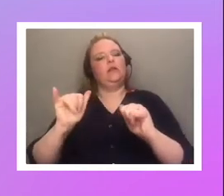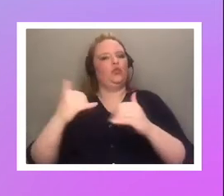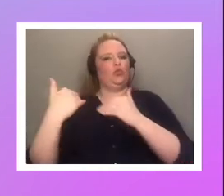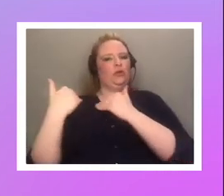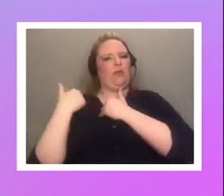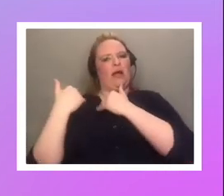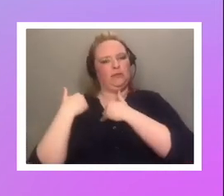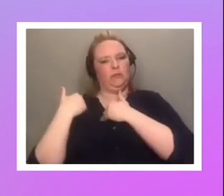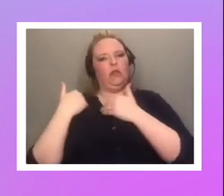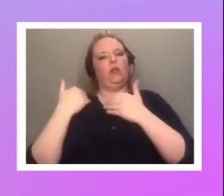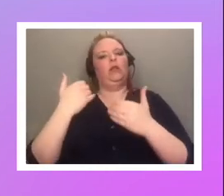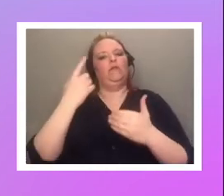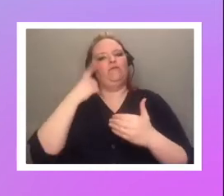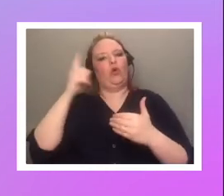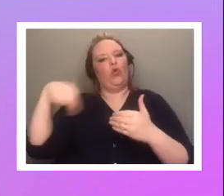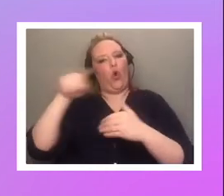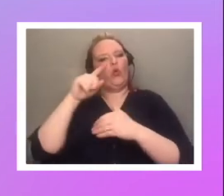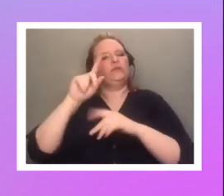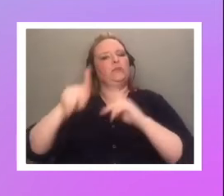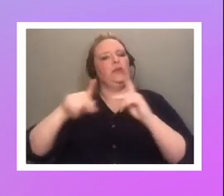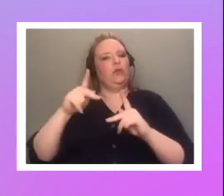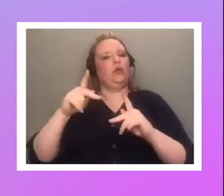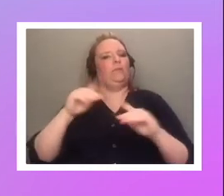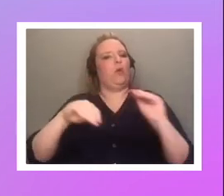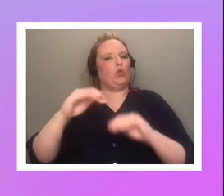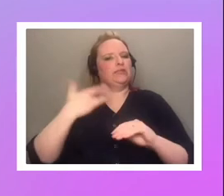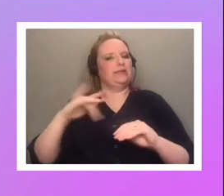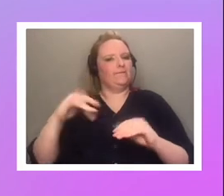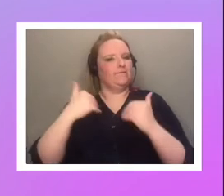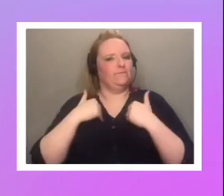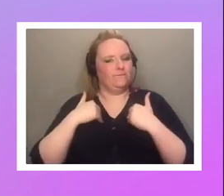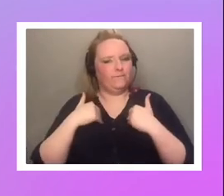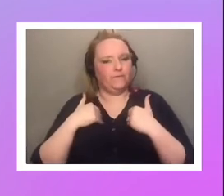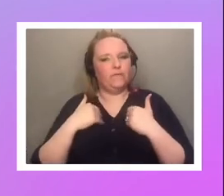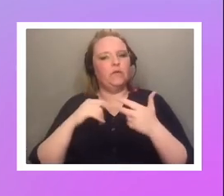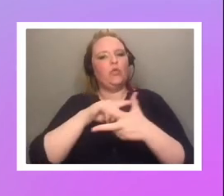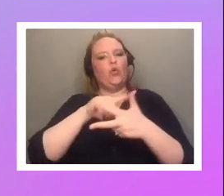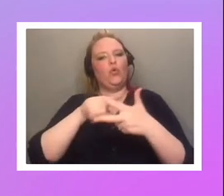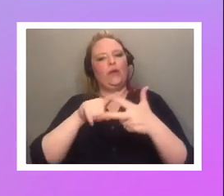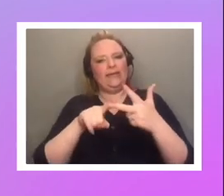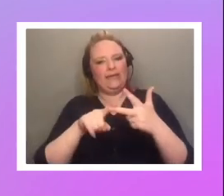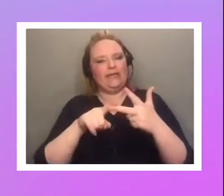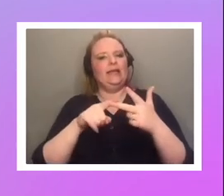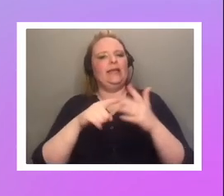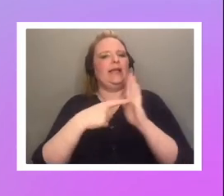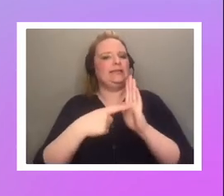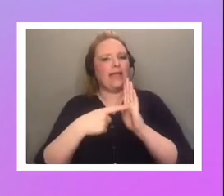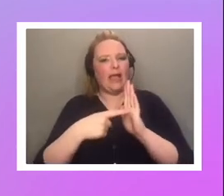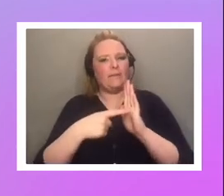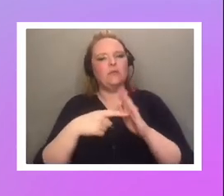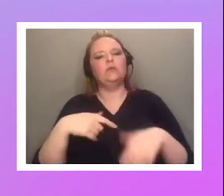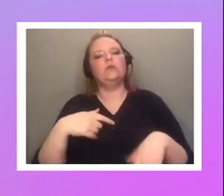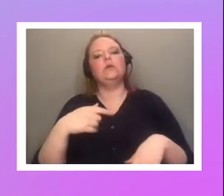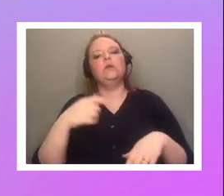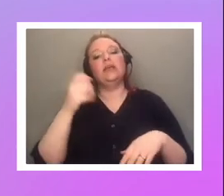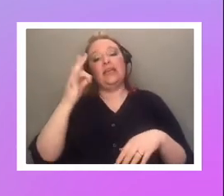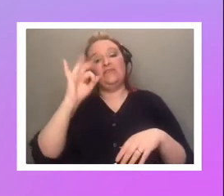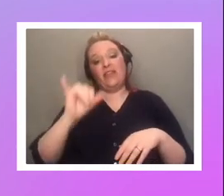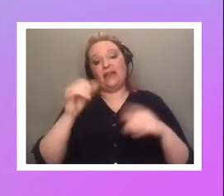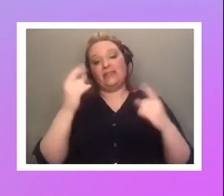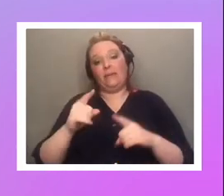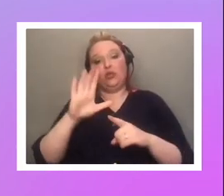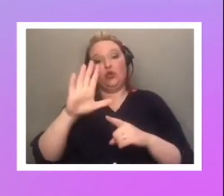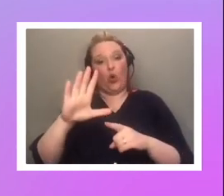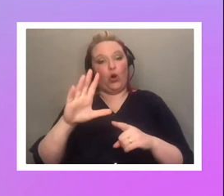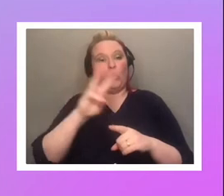it safe for folks that have motion sensitivities. So those are three big examples of things that are like, yeah, if this is going on in your site, you